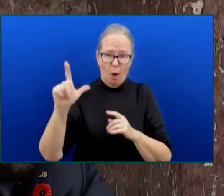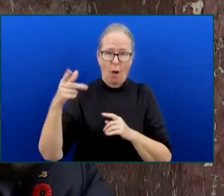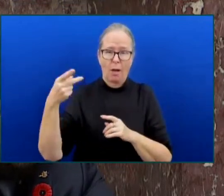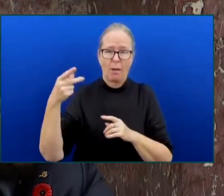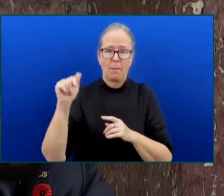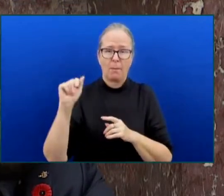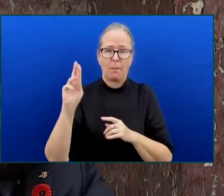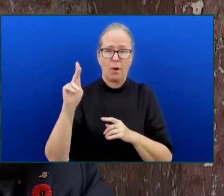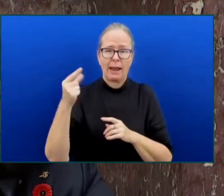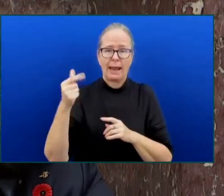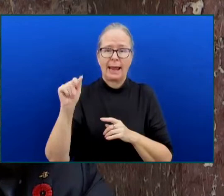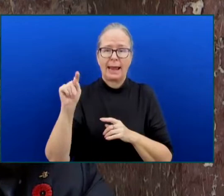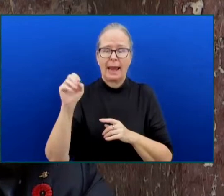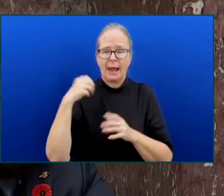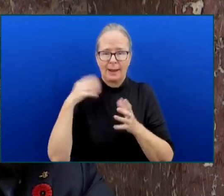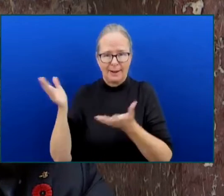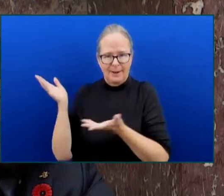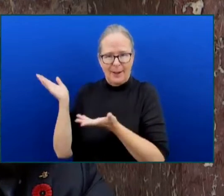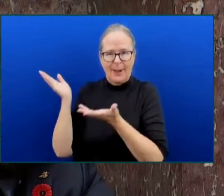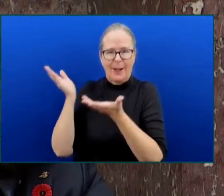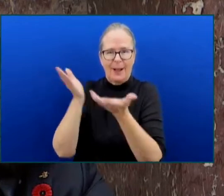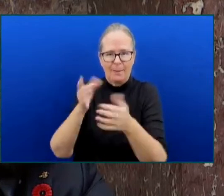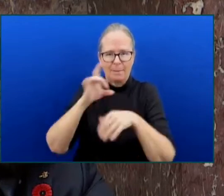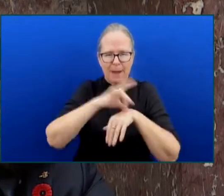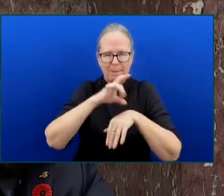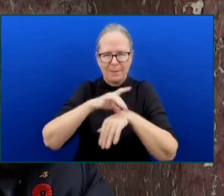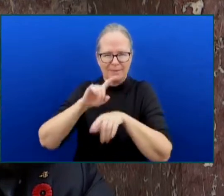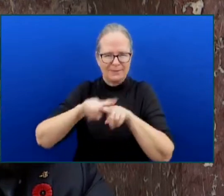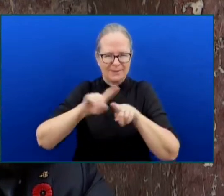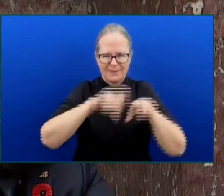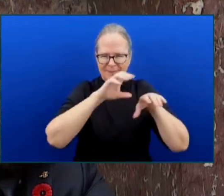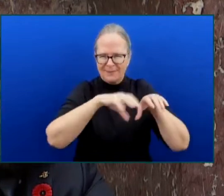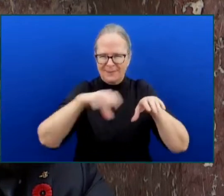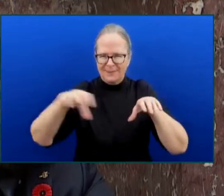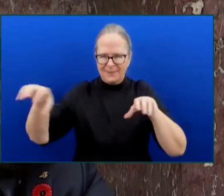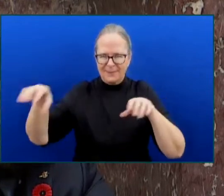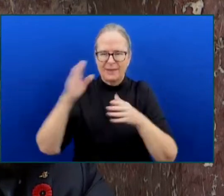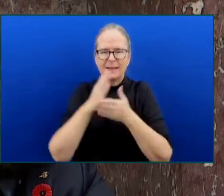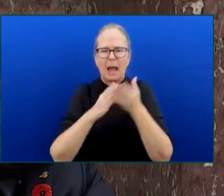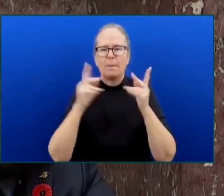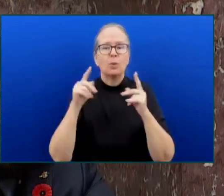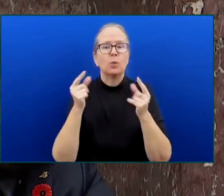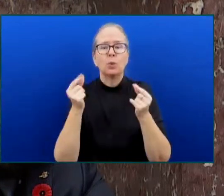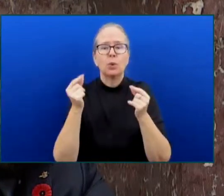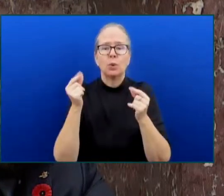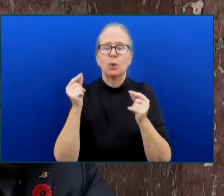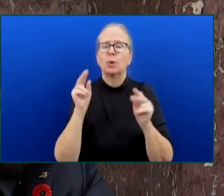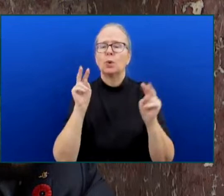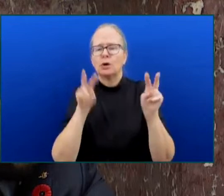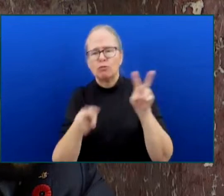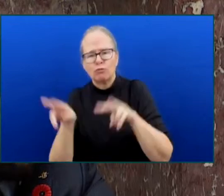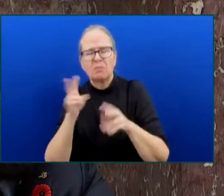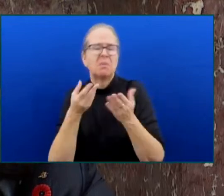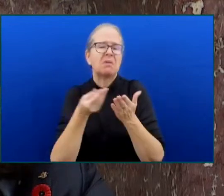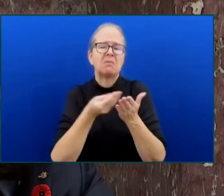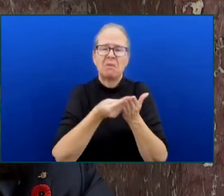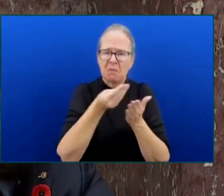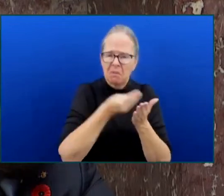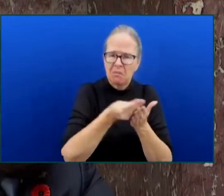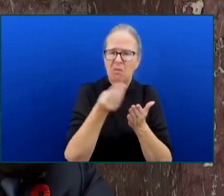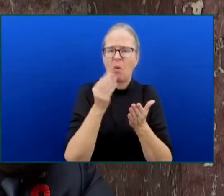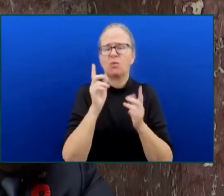walking distance of their homes. Some were attending the North Van Rec Centre where there were drop-in sports such as badminton and